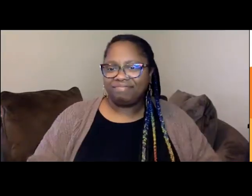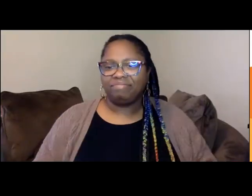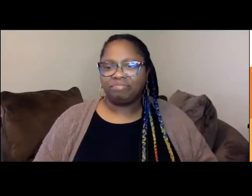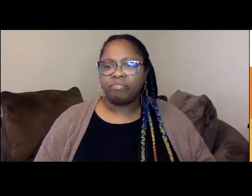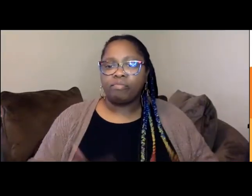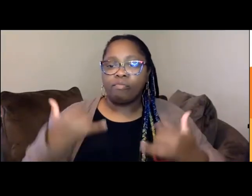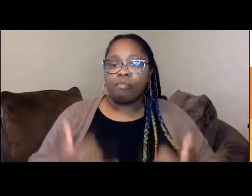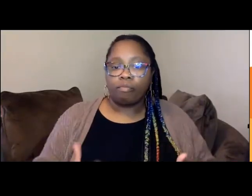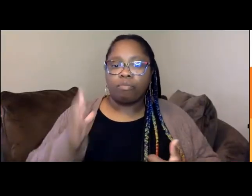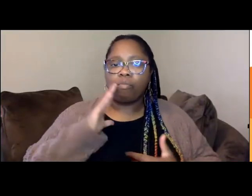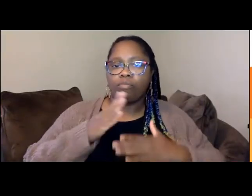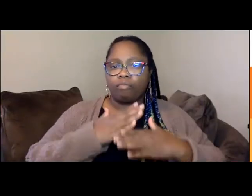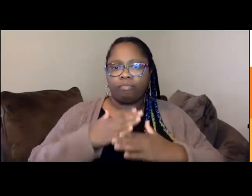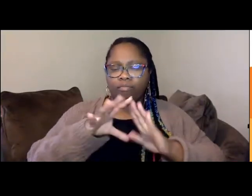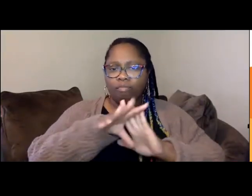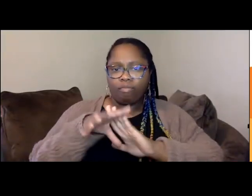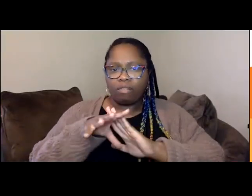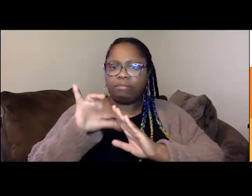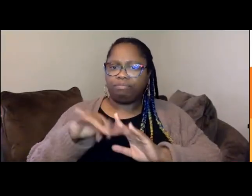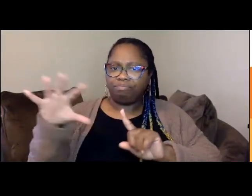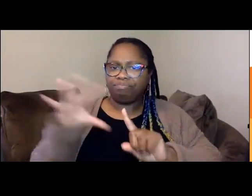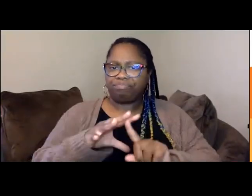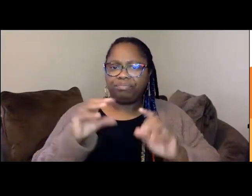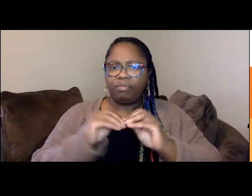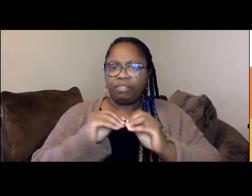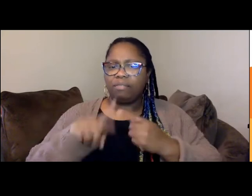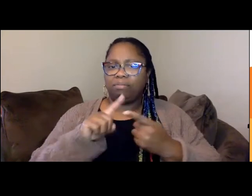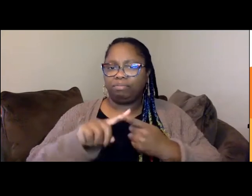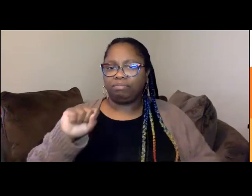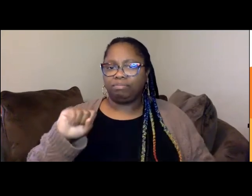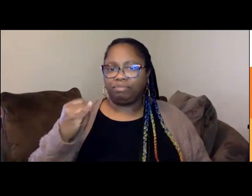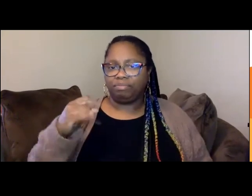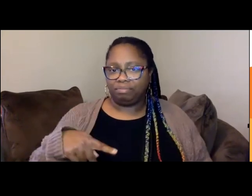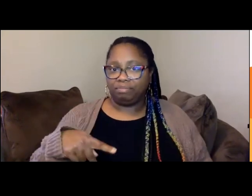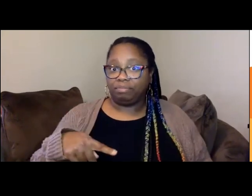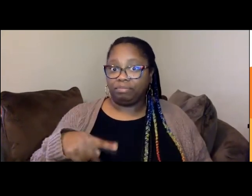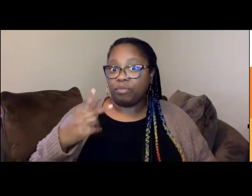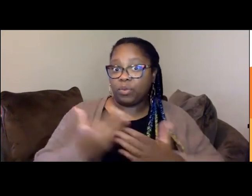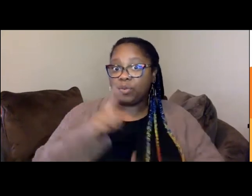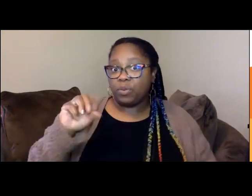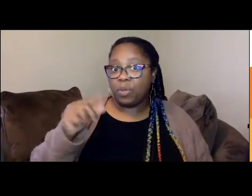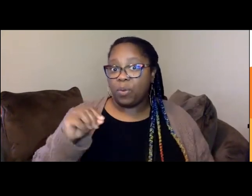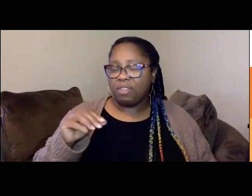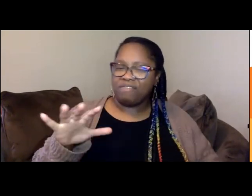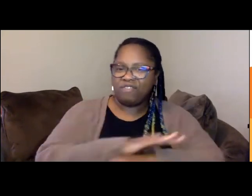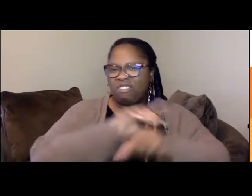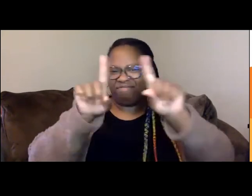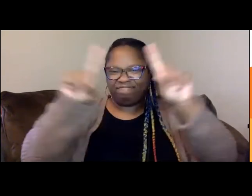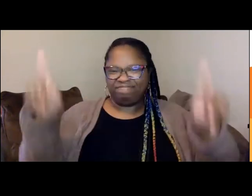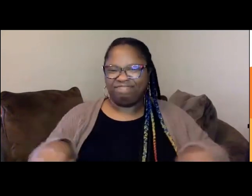Now we'll share a video that highlights a bit more about SJP, and you can see that new logo in its full screen